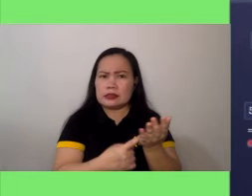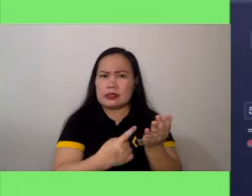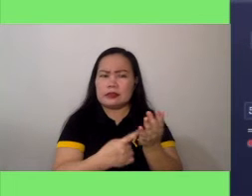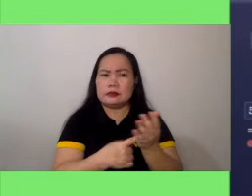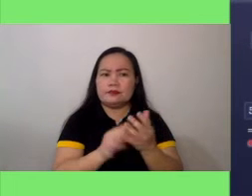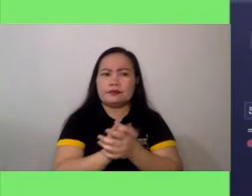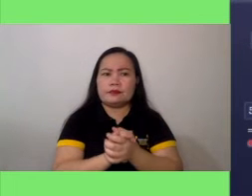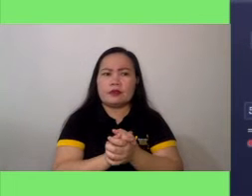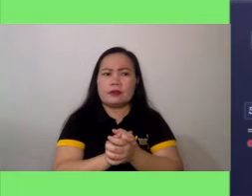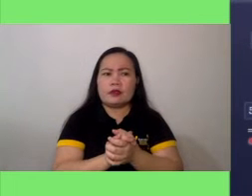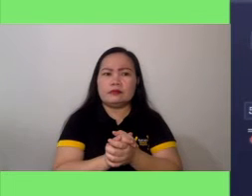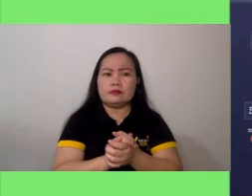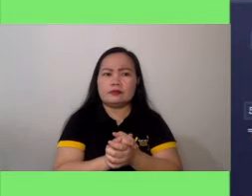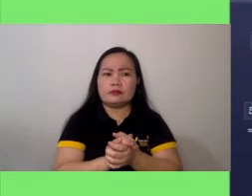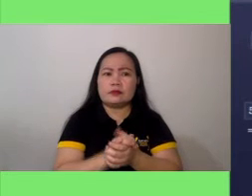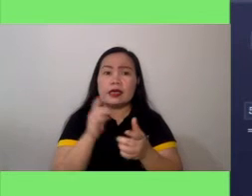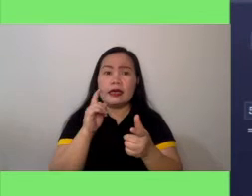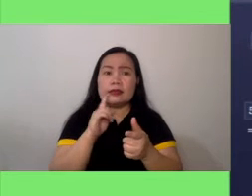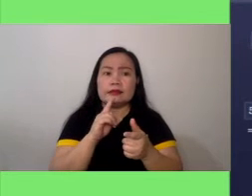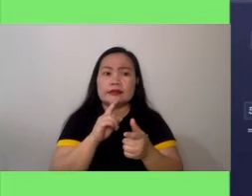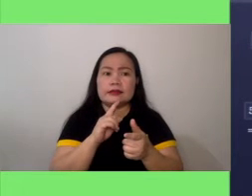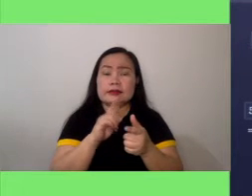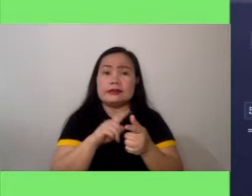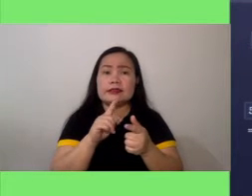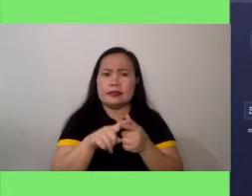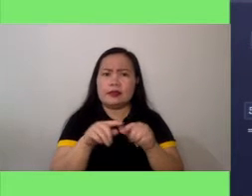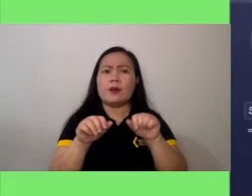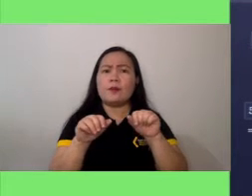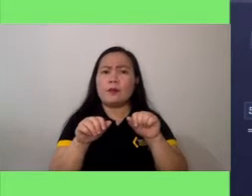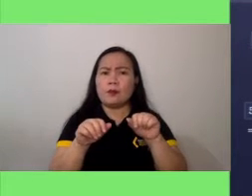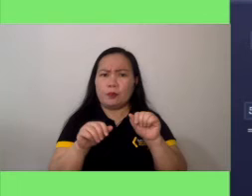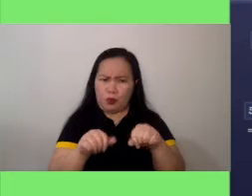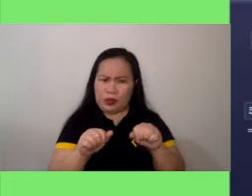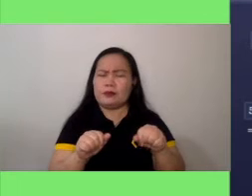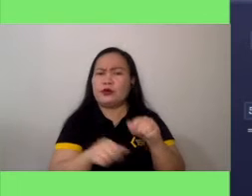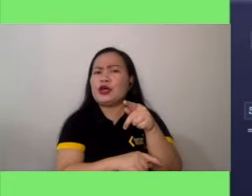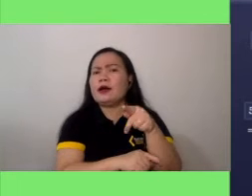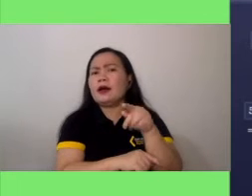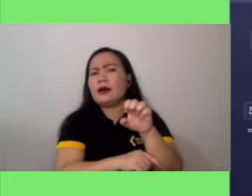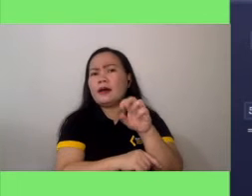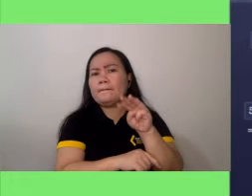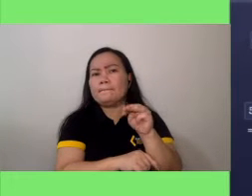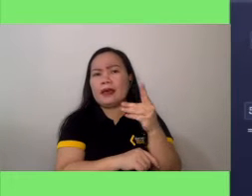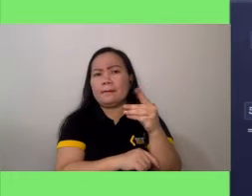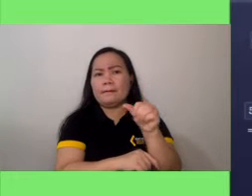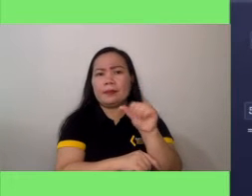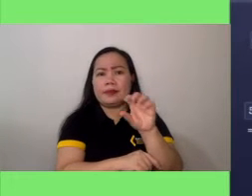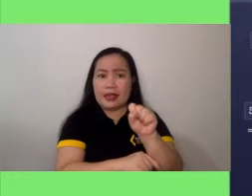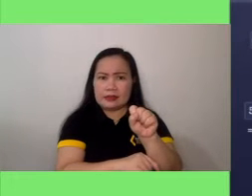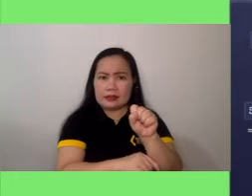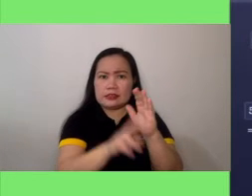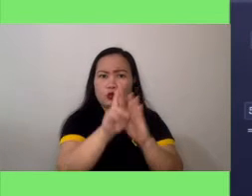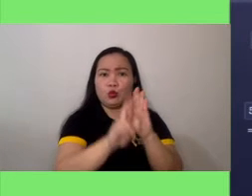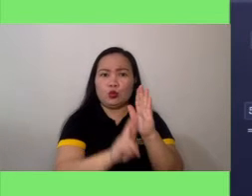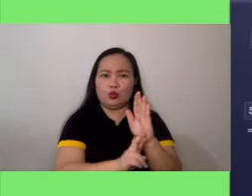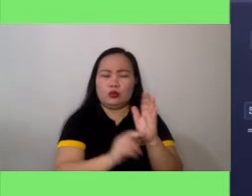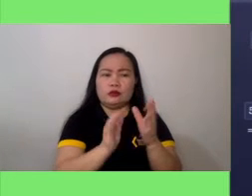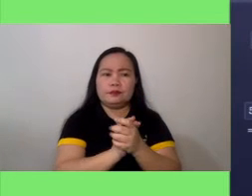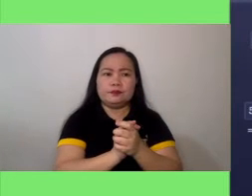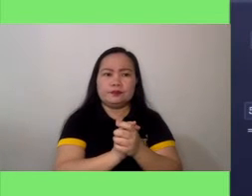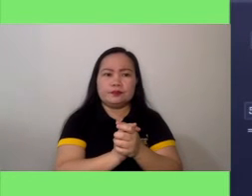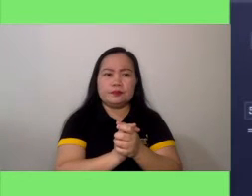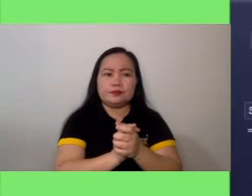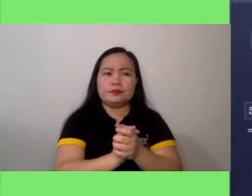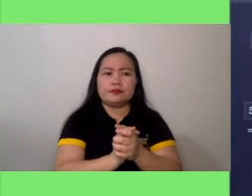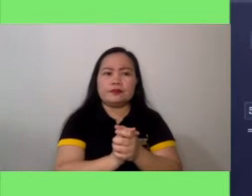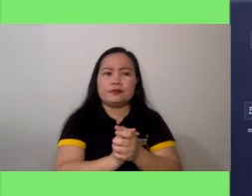doon distributive property. Pwede nyo rin po yun i-apply. Or pwede rin naman following the rule of PEMDAS. Pareho lang po ang makukuha nating